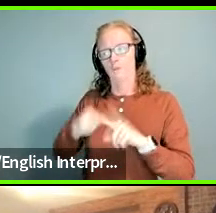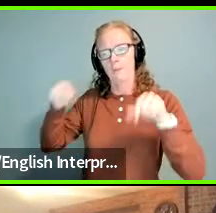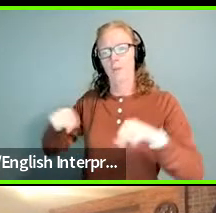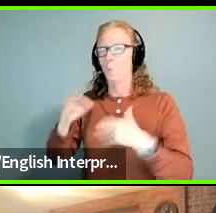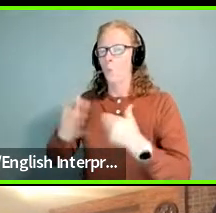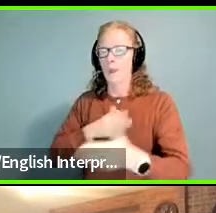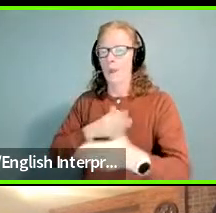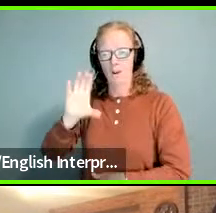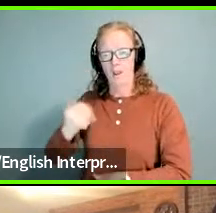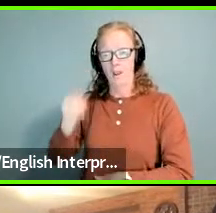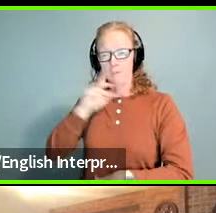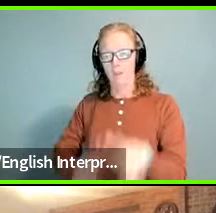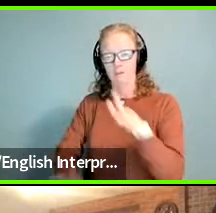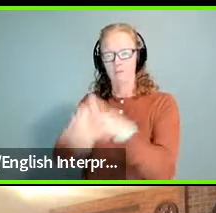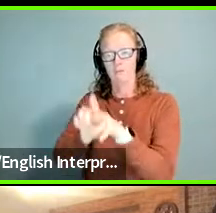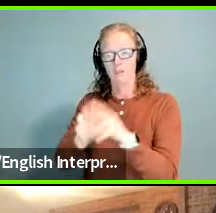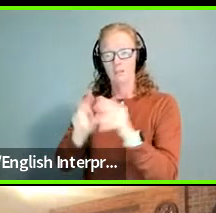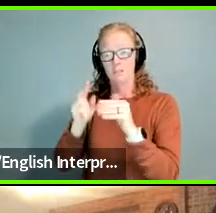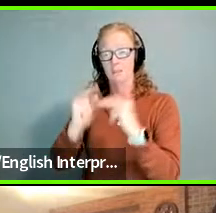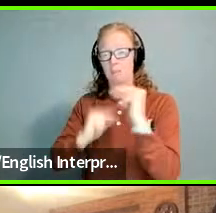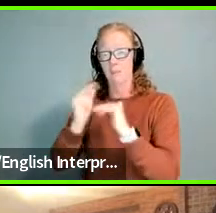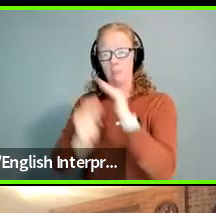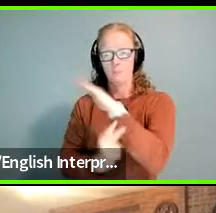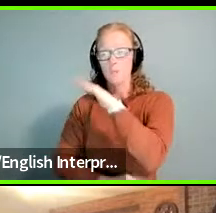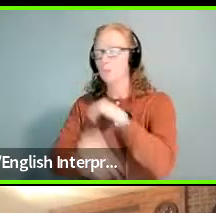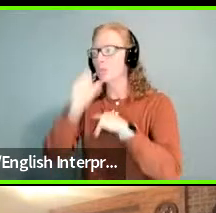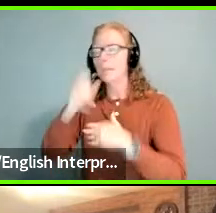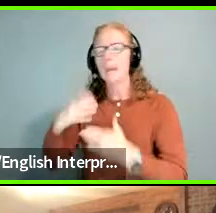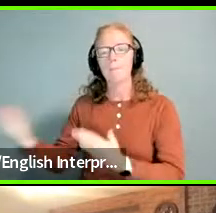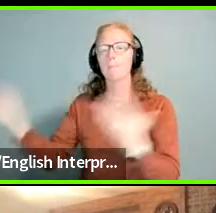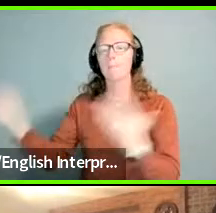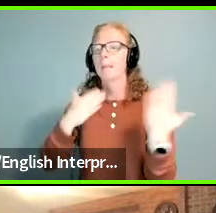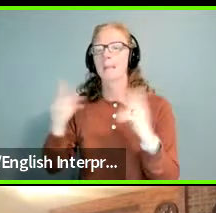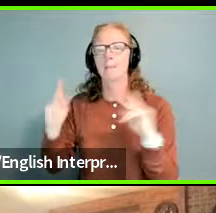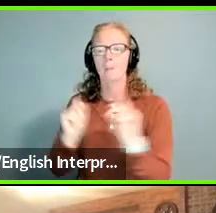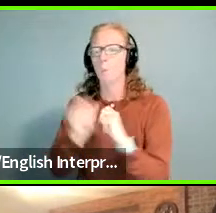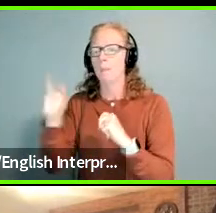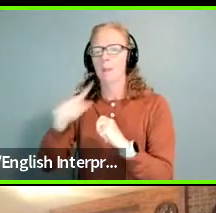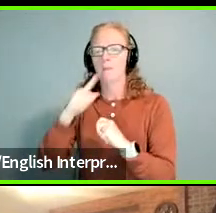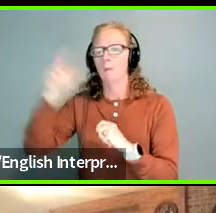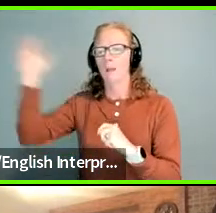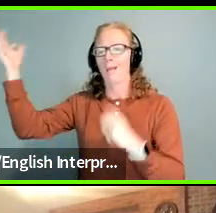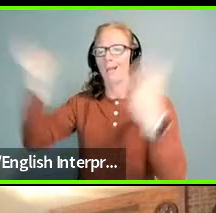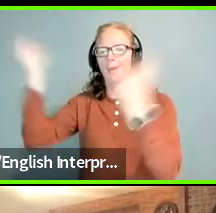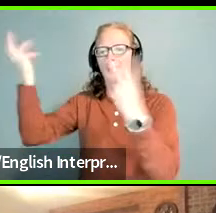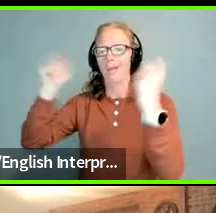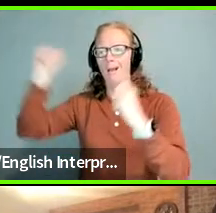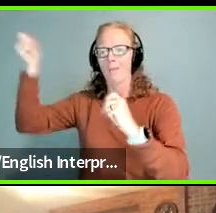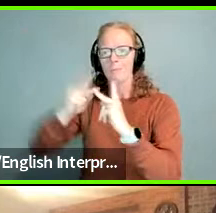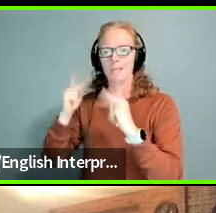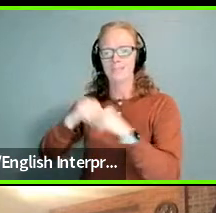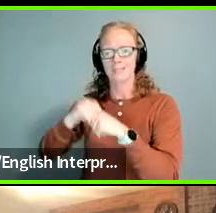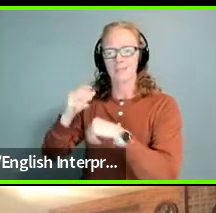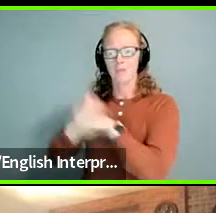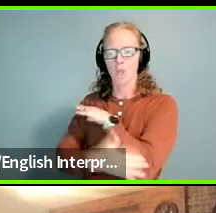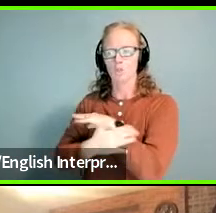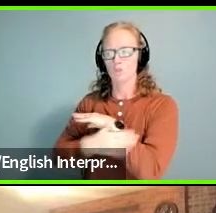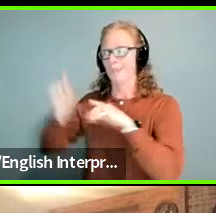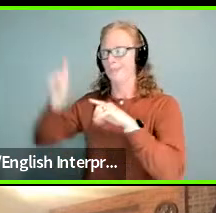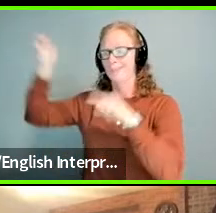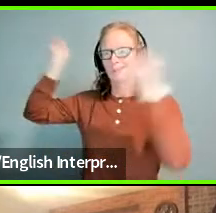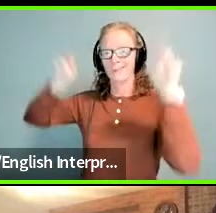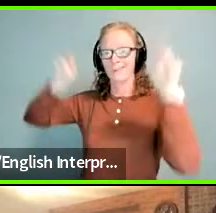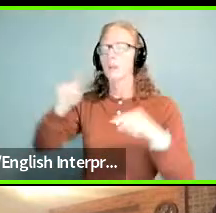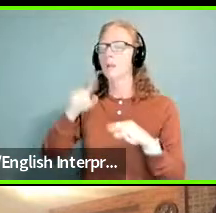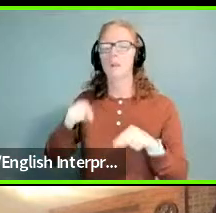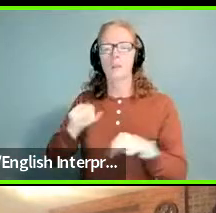to build the bridge, they aren't going to be bringing hundreds of people from around the country. They're going to rely on workers here